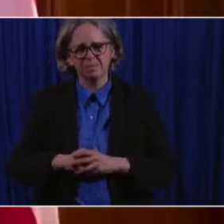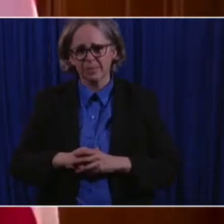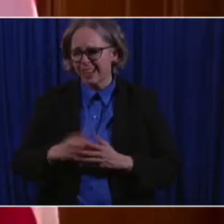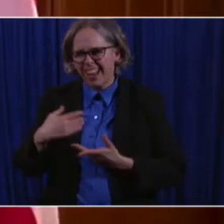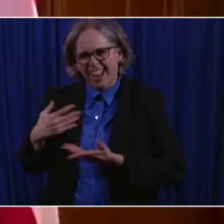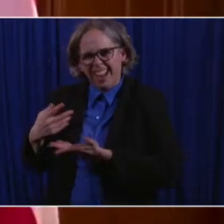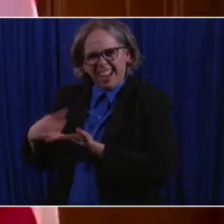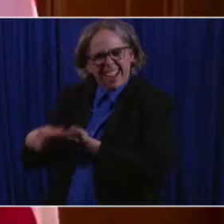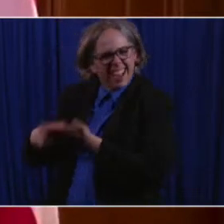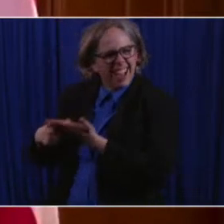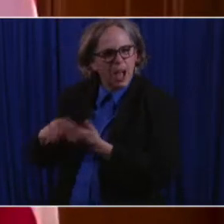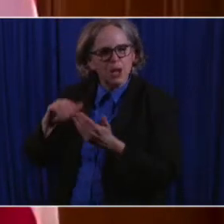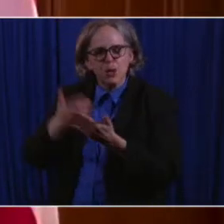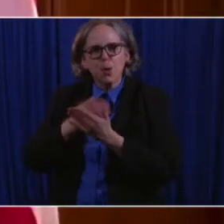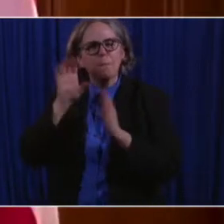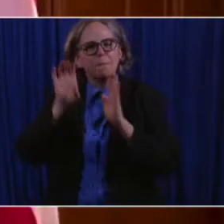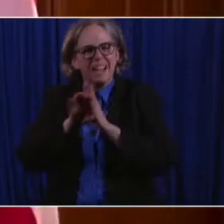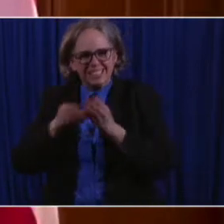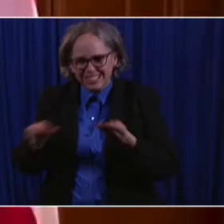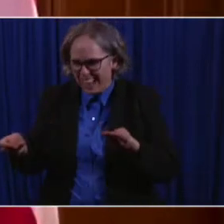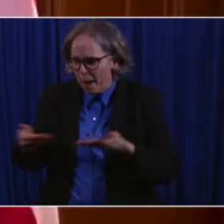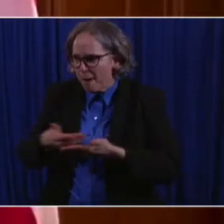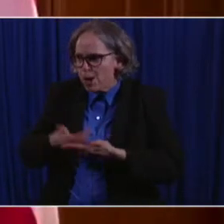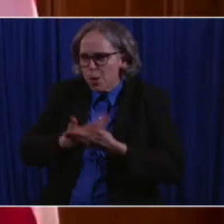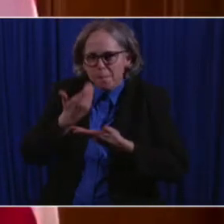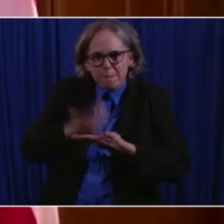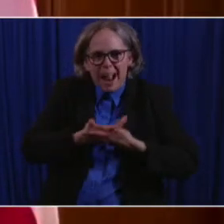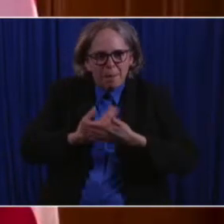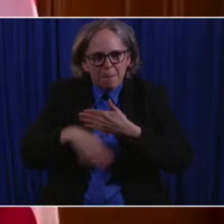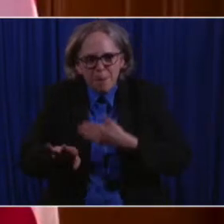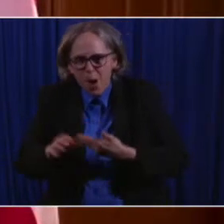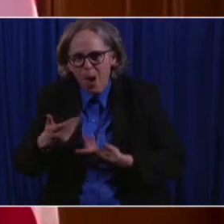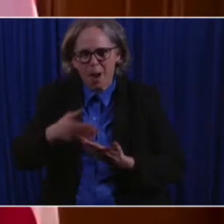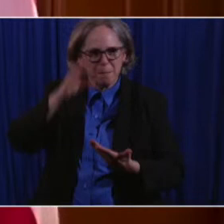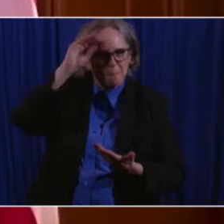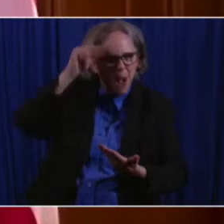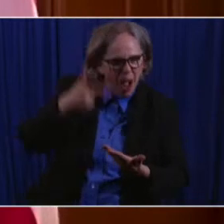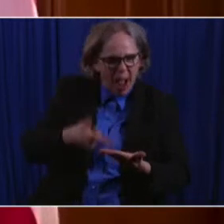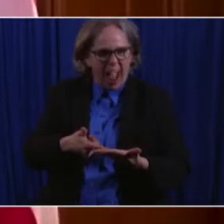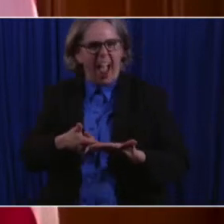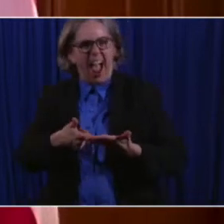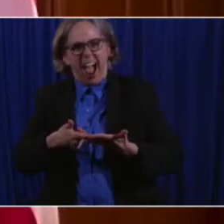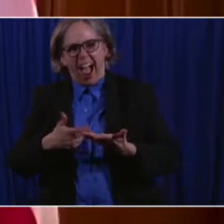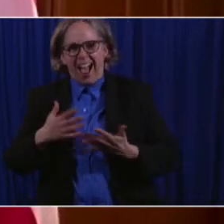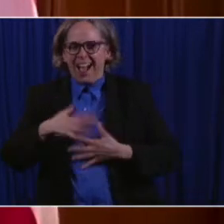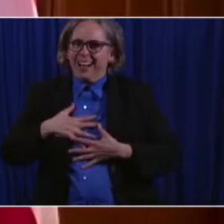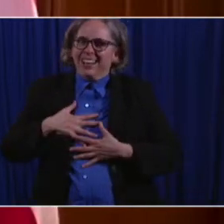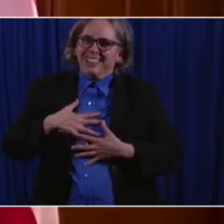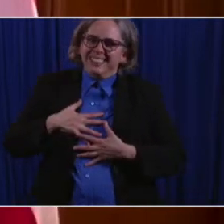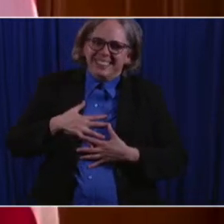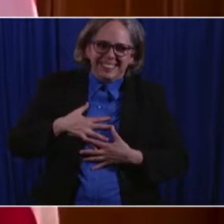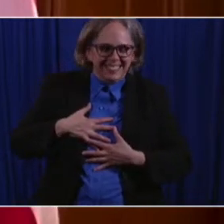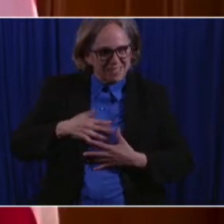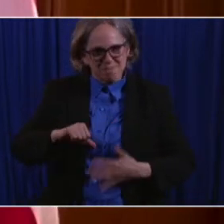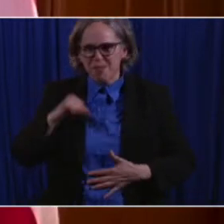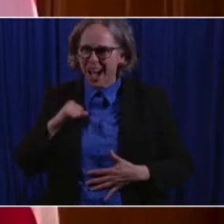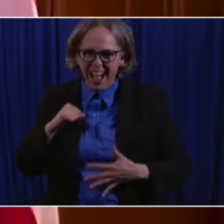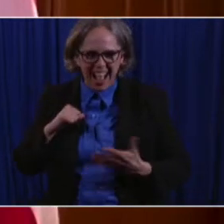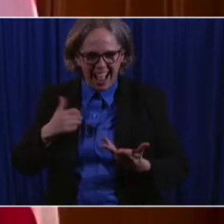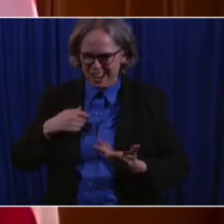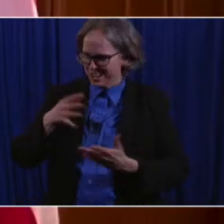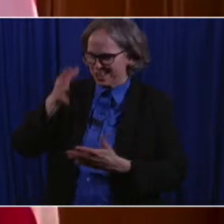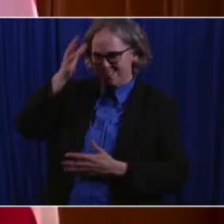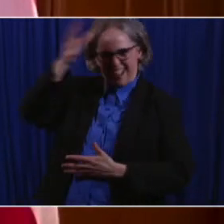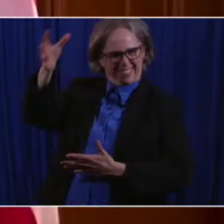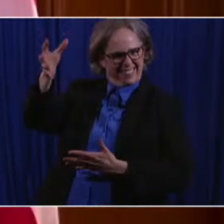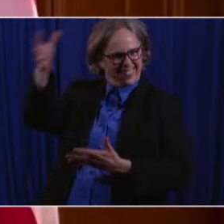grandchildren, and he's a very proud grandfather, and of course, Fran and I are very proud grandparents